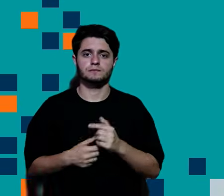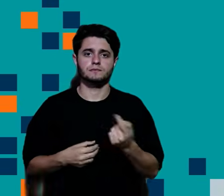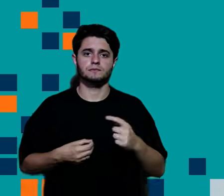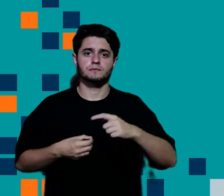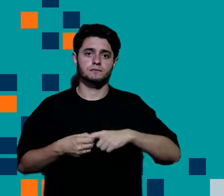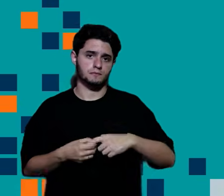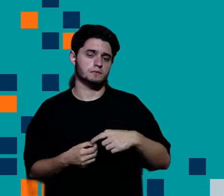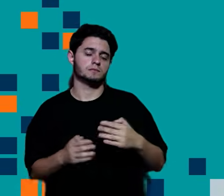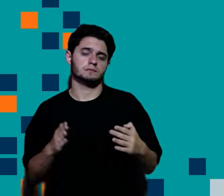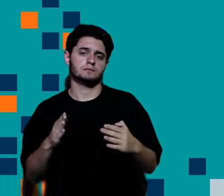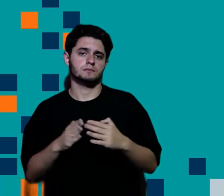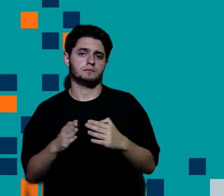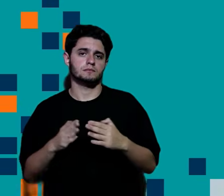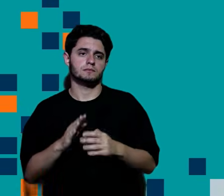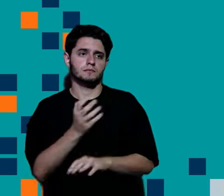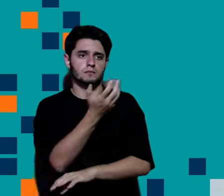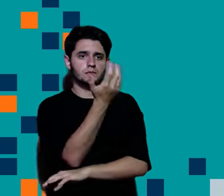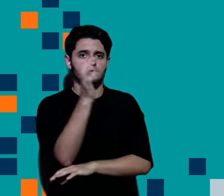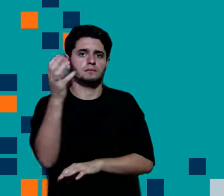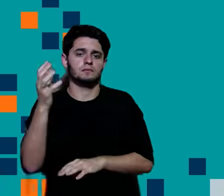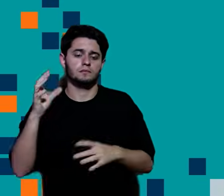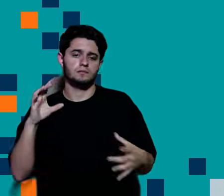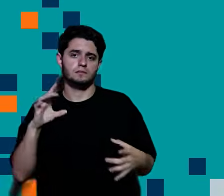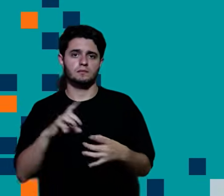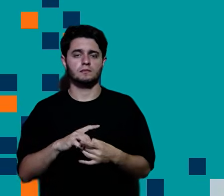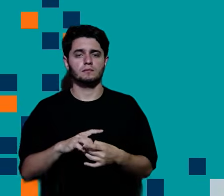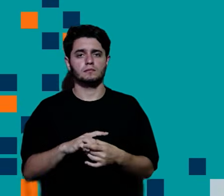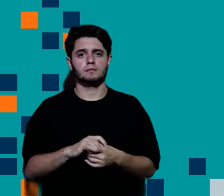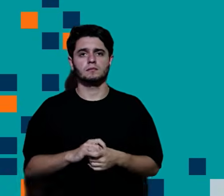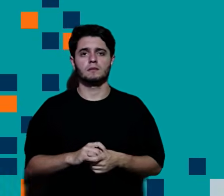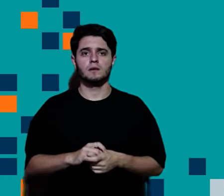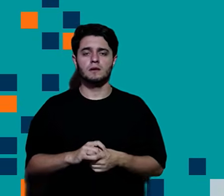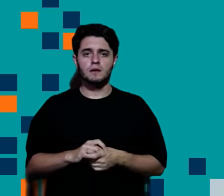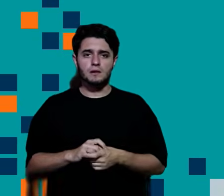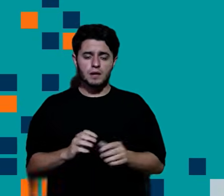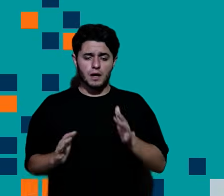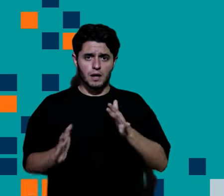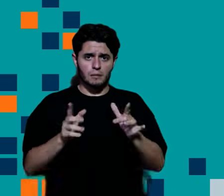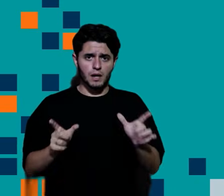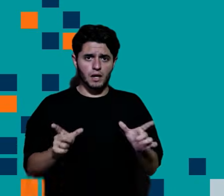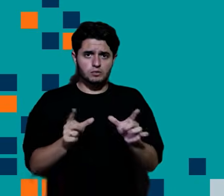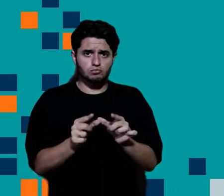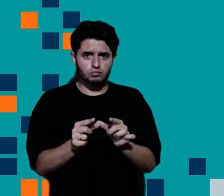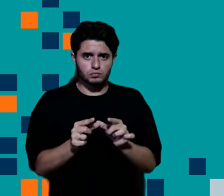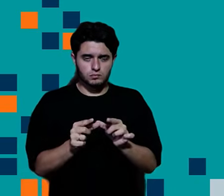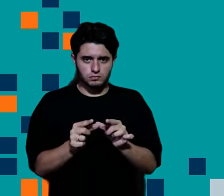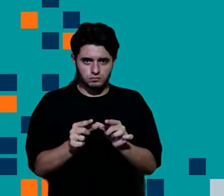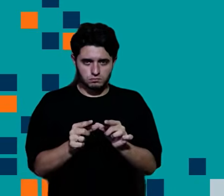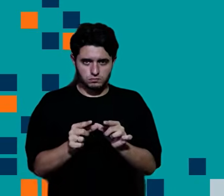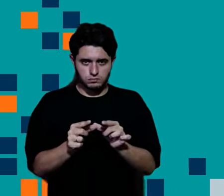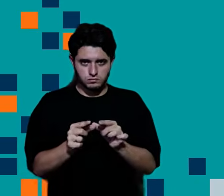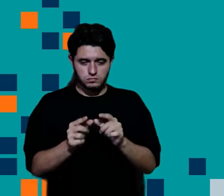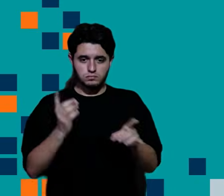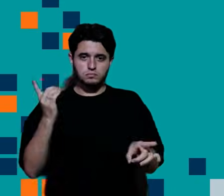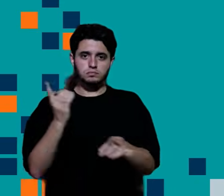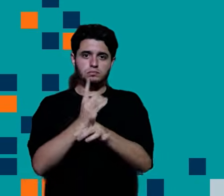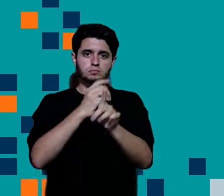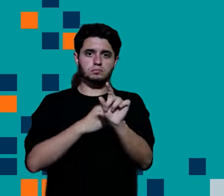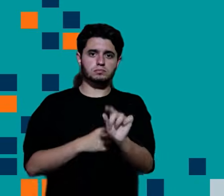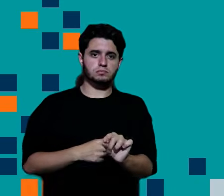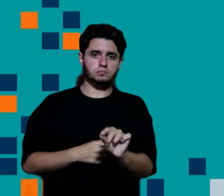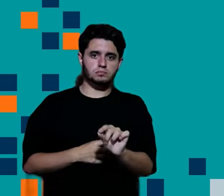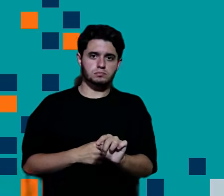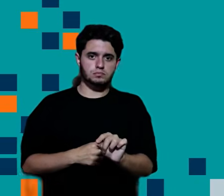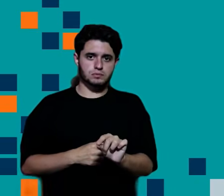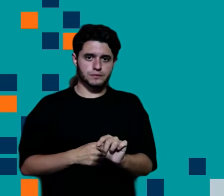put the mice in an environment like this. And in a very short period, what did he discover? He discovered that the mice